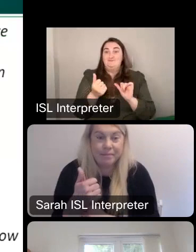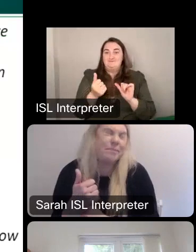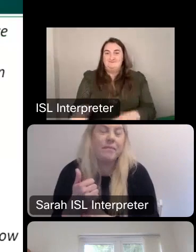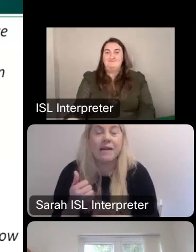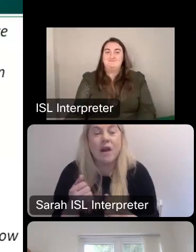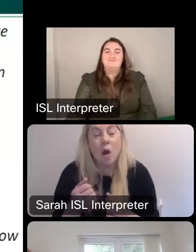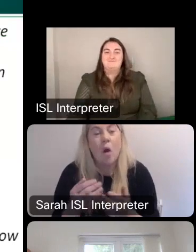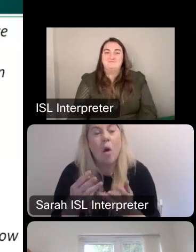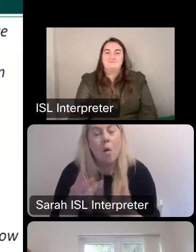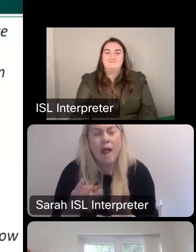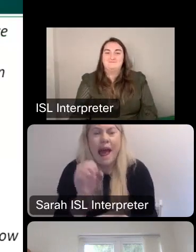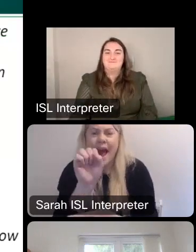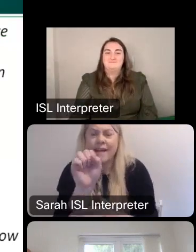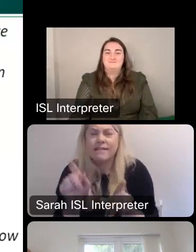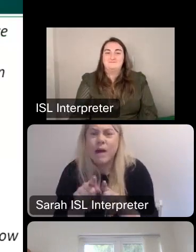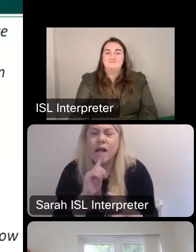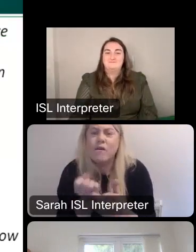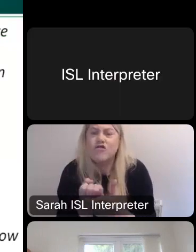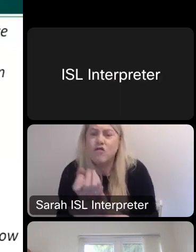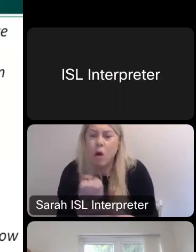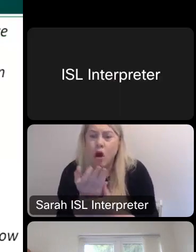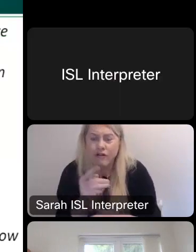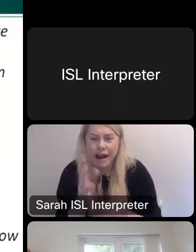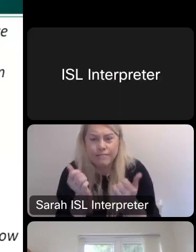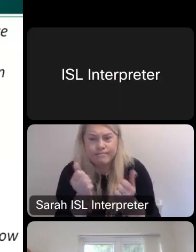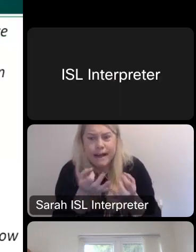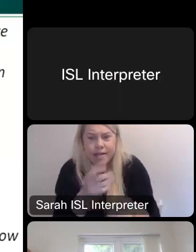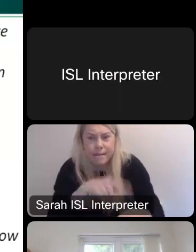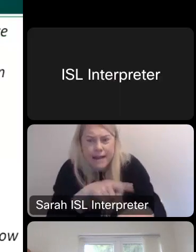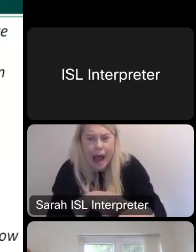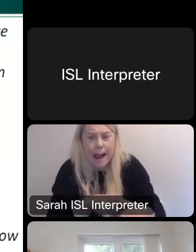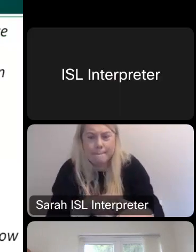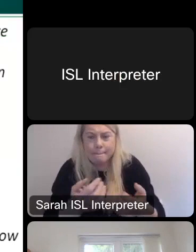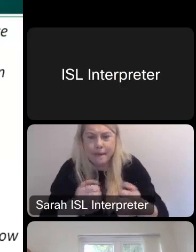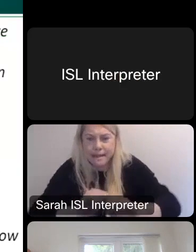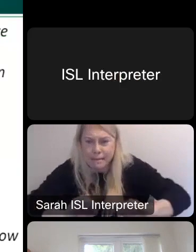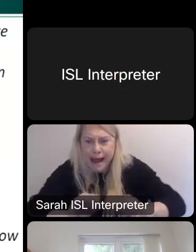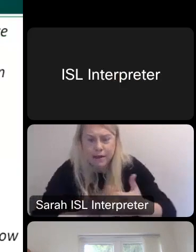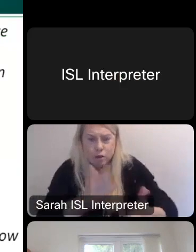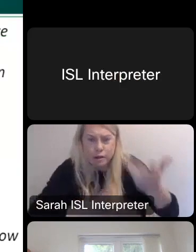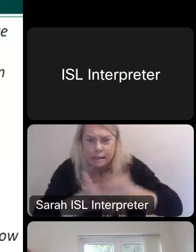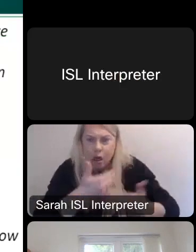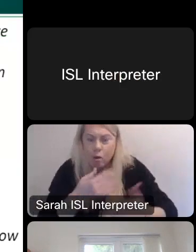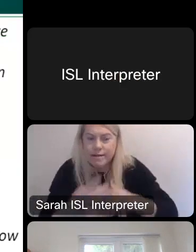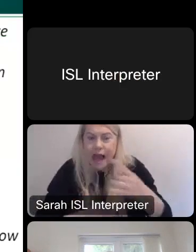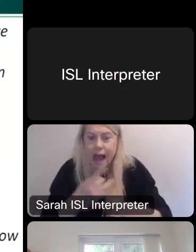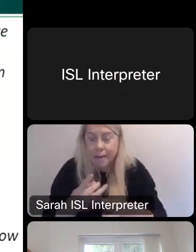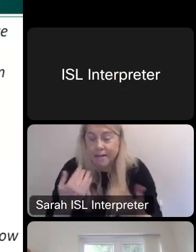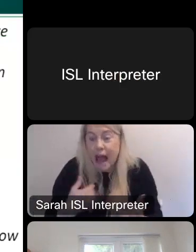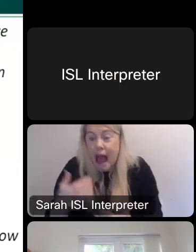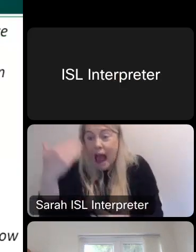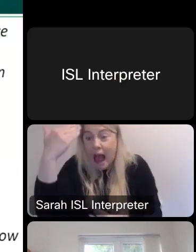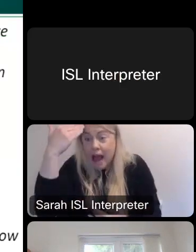story. We're going to allow them some time and space to talk about what's happened. And I'm mindful I'm saying this, and we know that in reality there's very